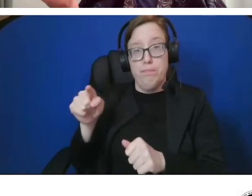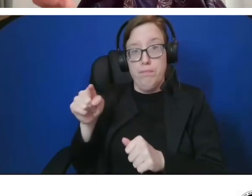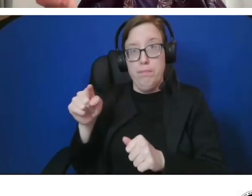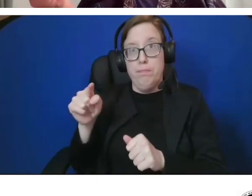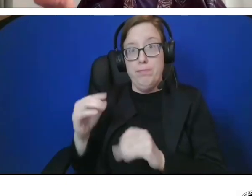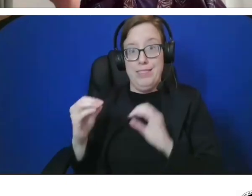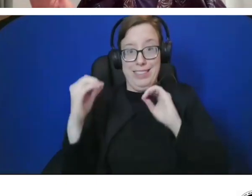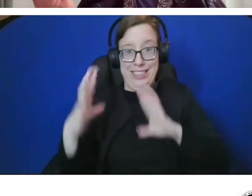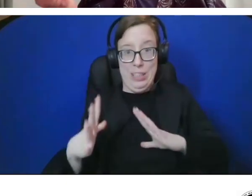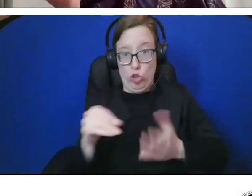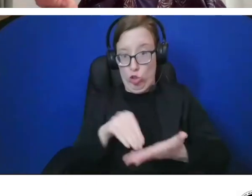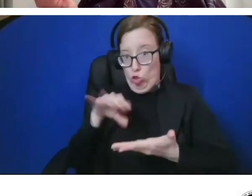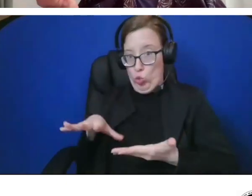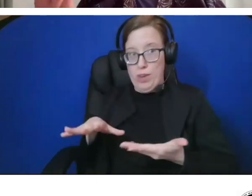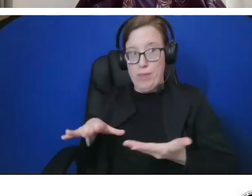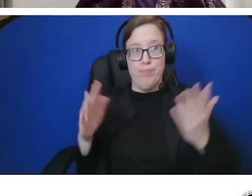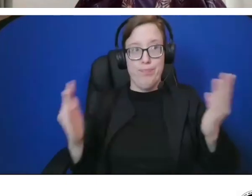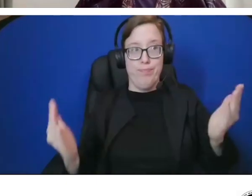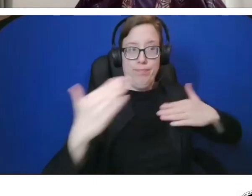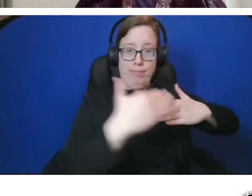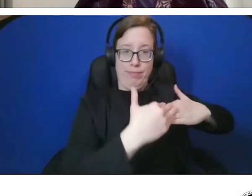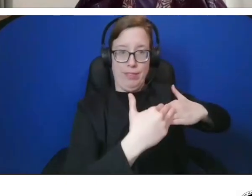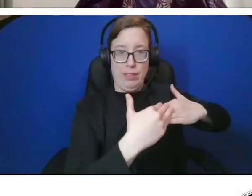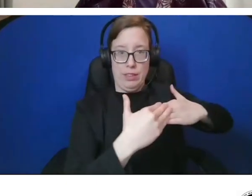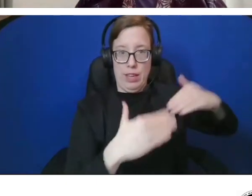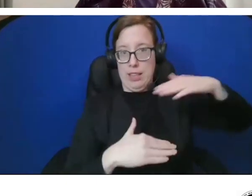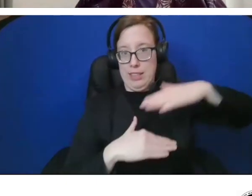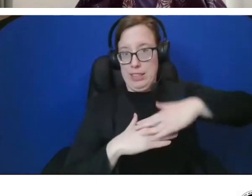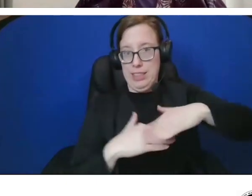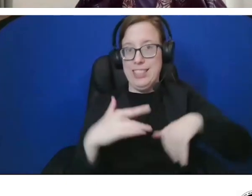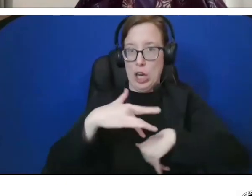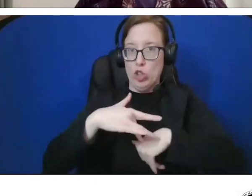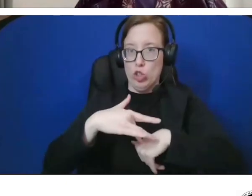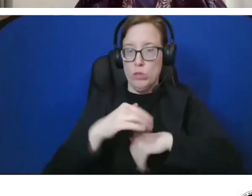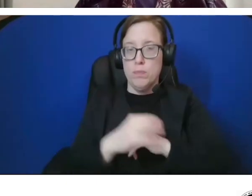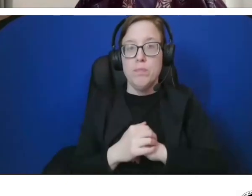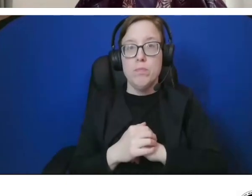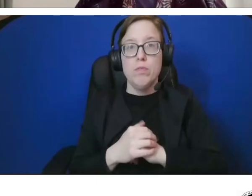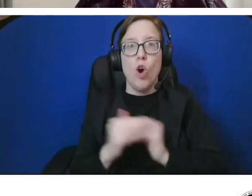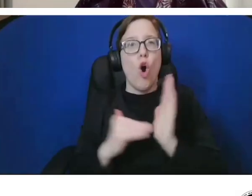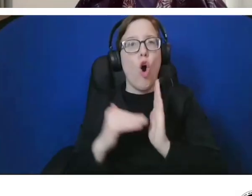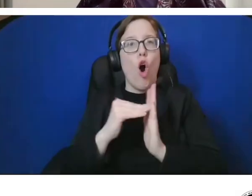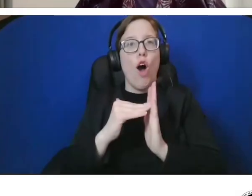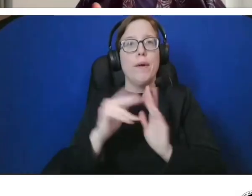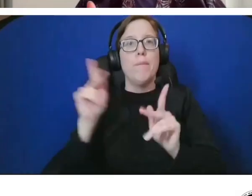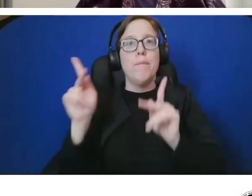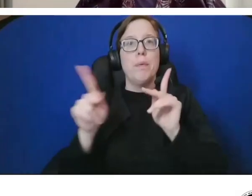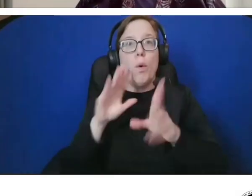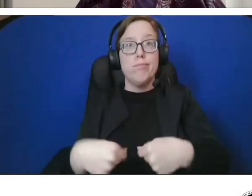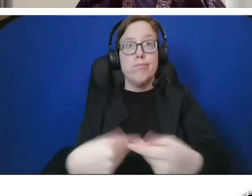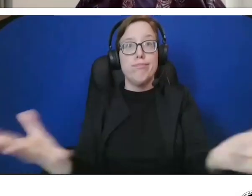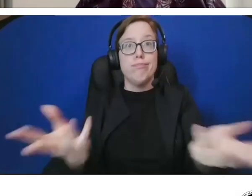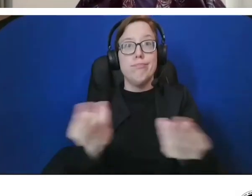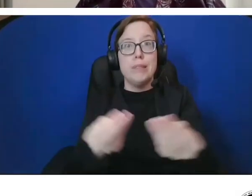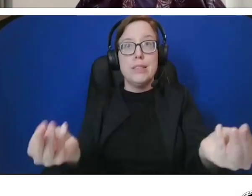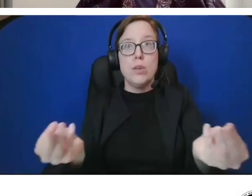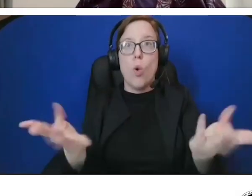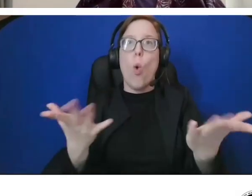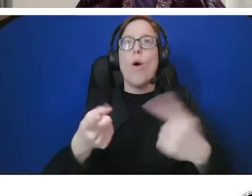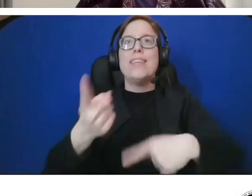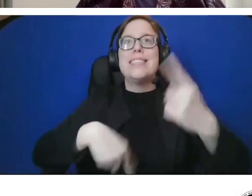maintaining contact through touch, right? So too often people present materials